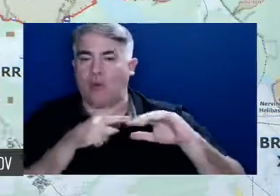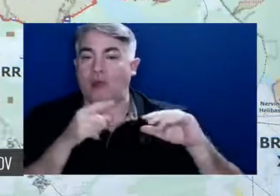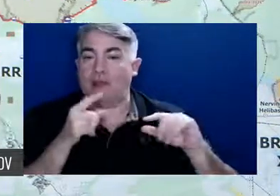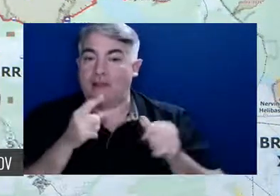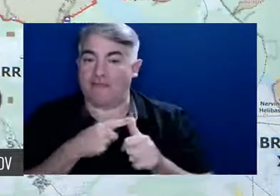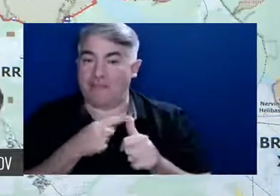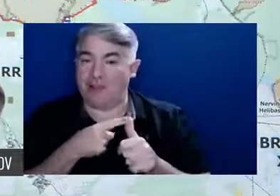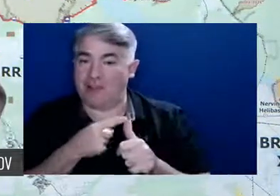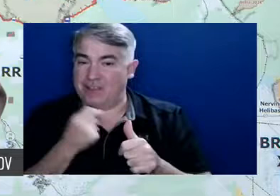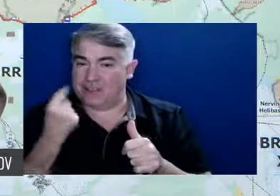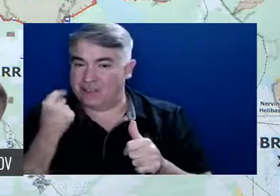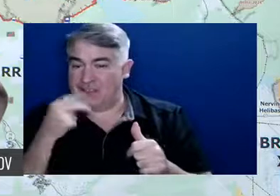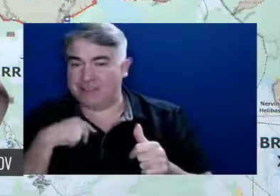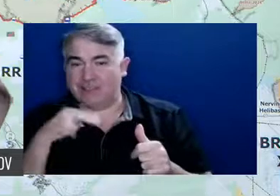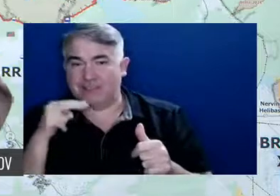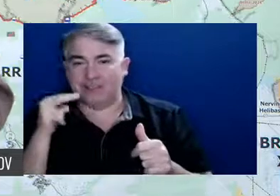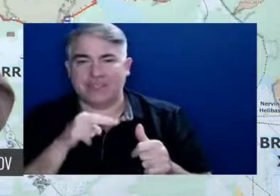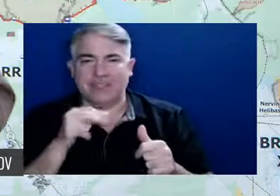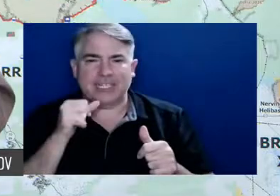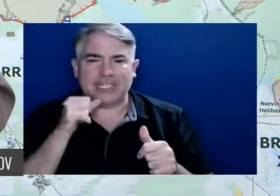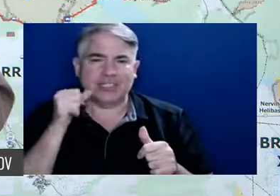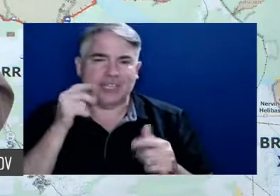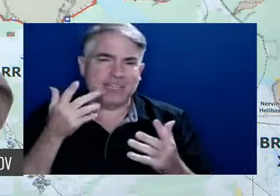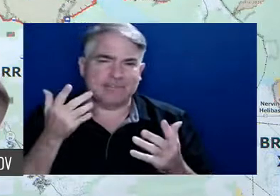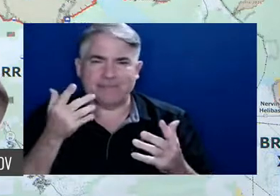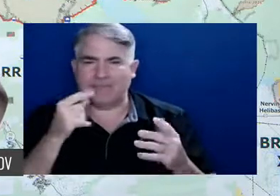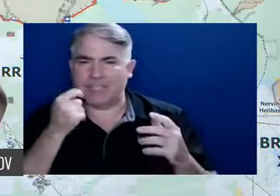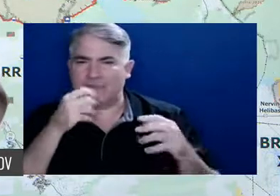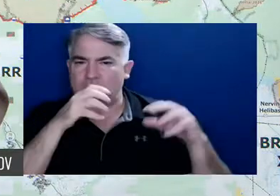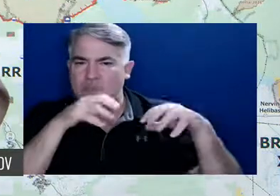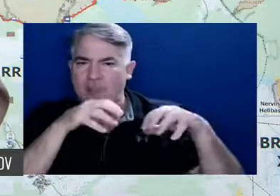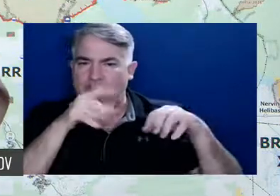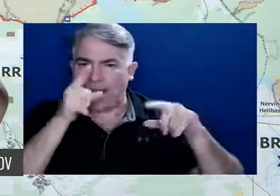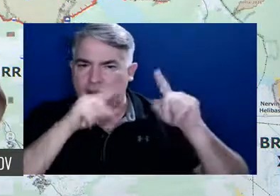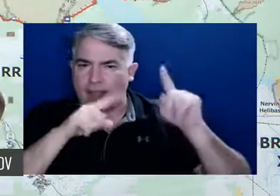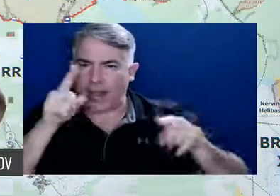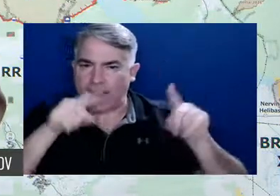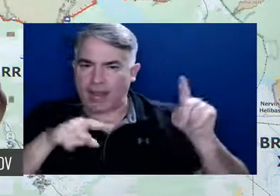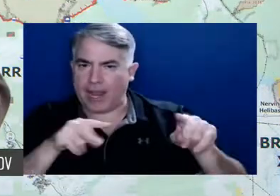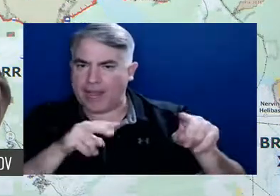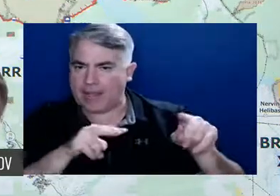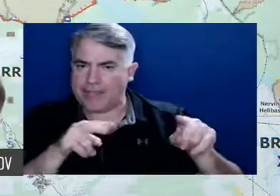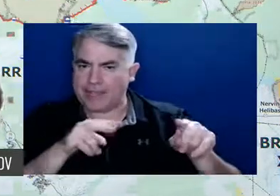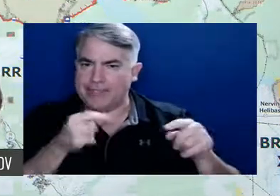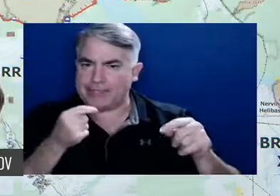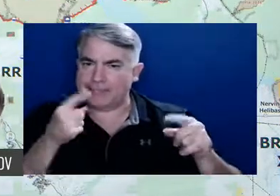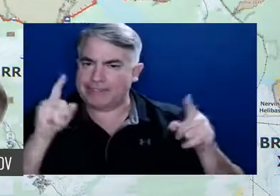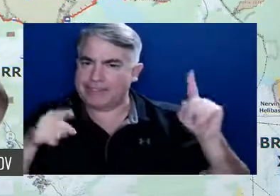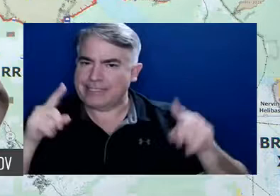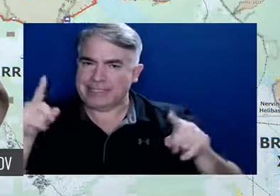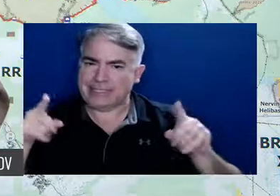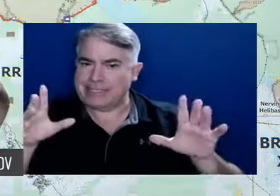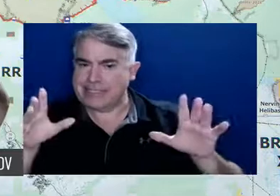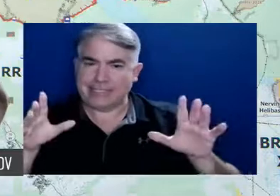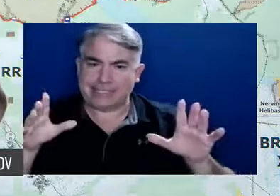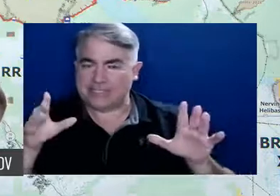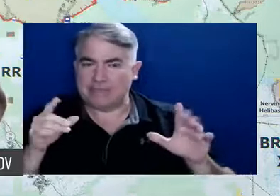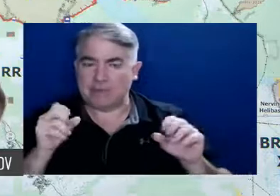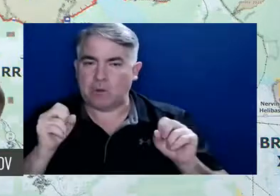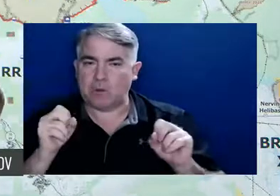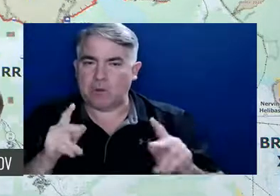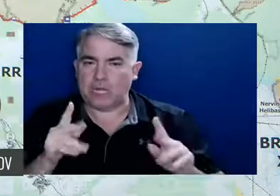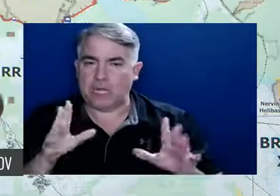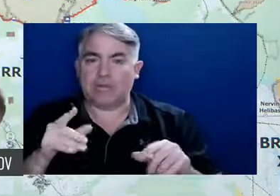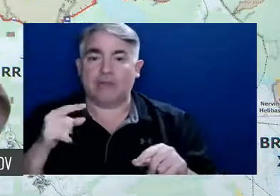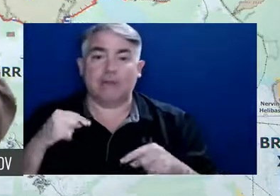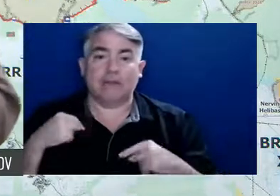it generated some showers and thunderstorms. So we did get some lightning in the area, but it was, for the East Zone, it was fairly limited to